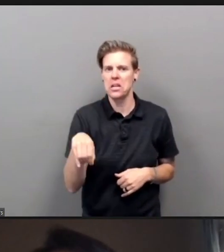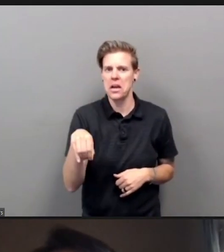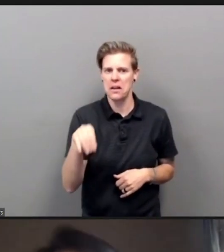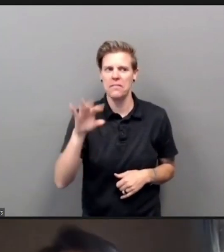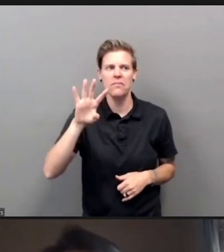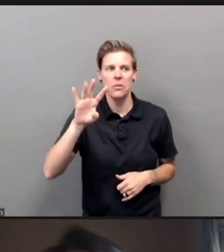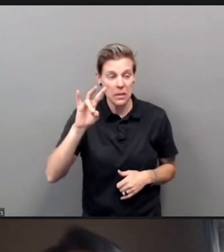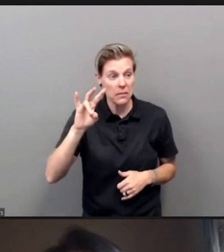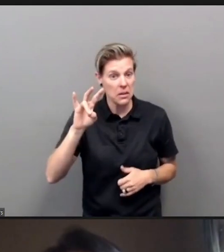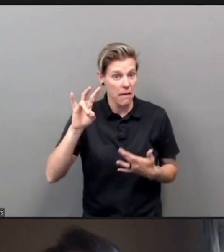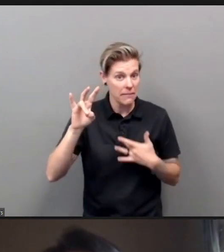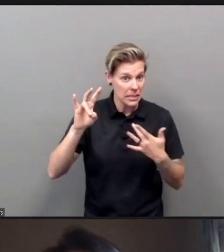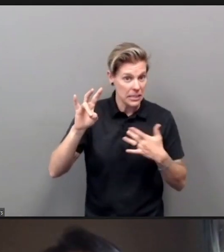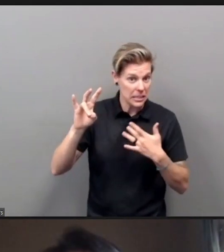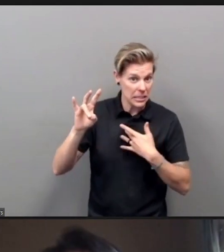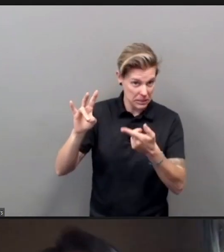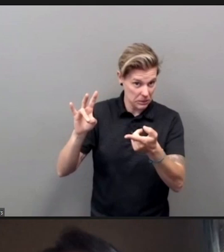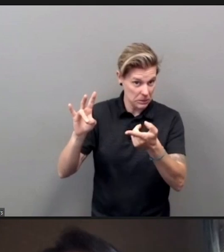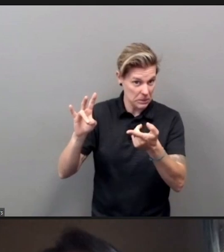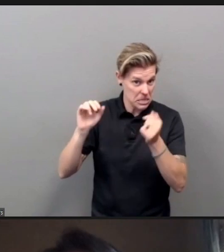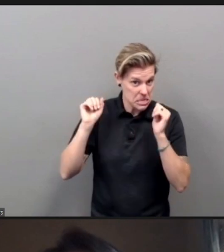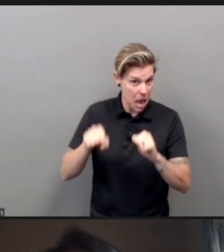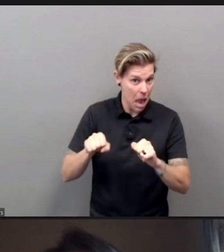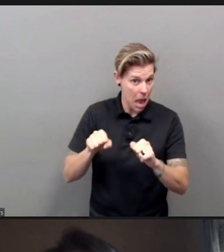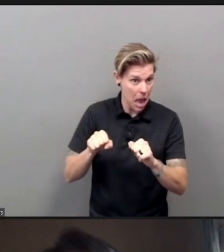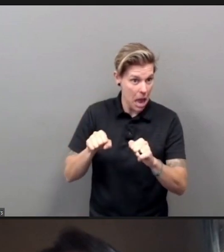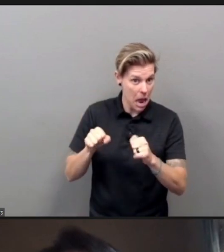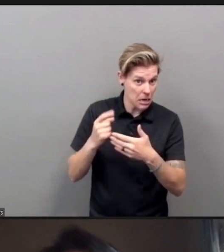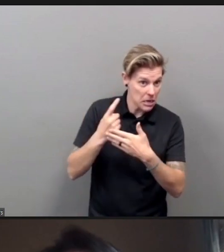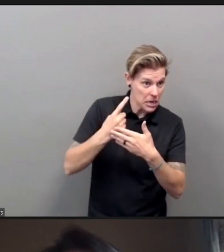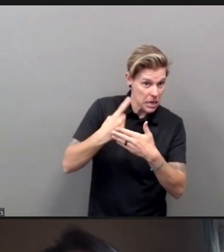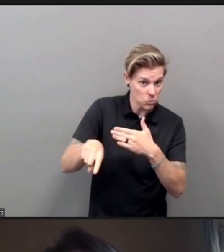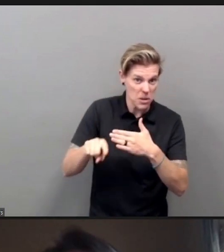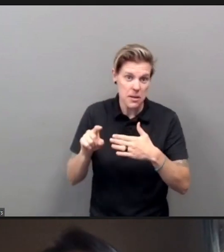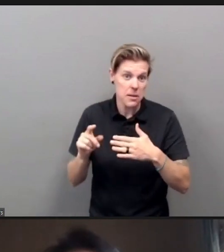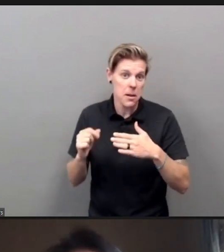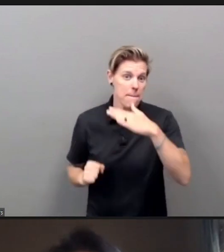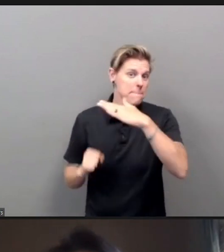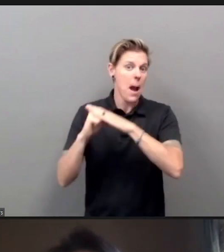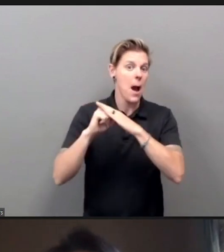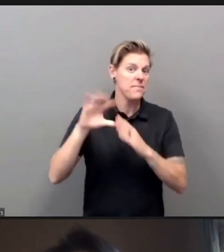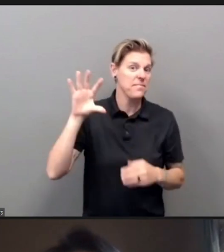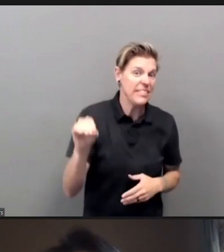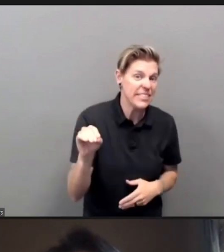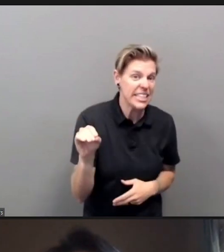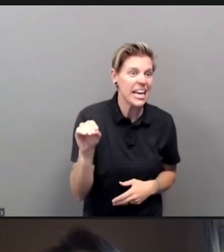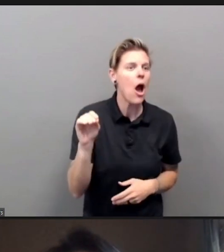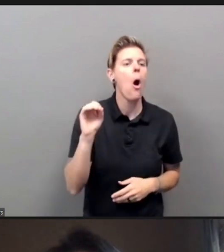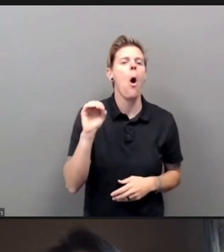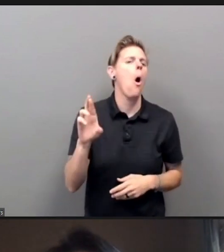you think that's attainable by next week, or do you think it's still going to be October before we hit that?